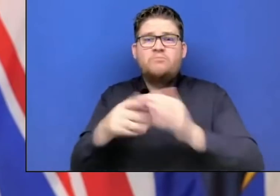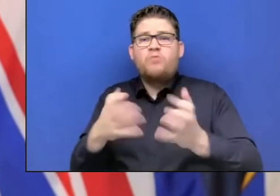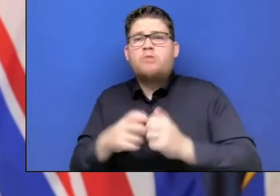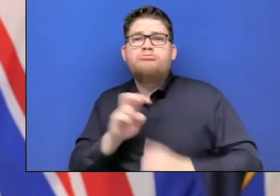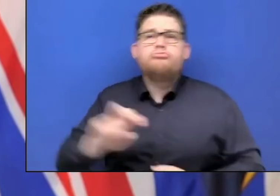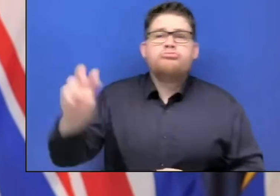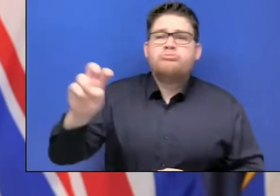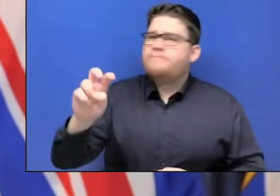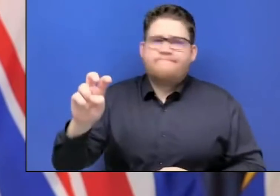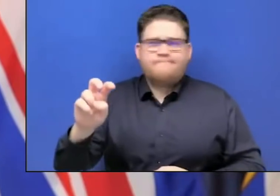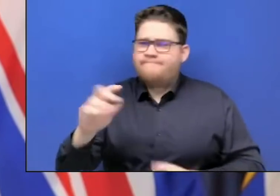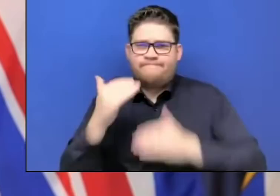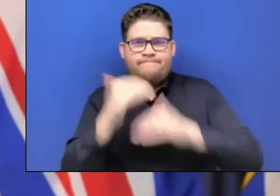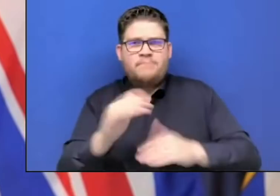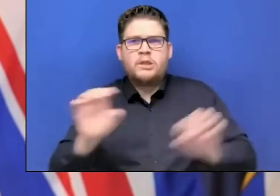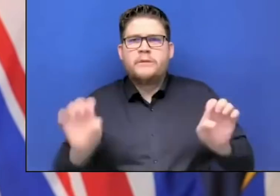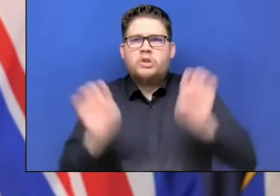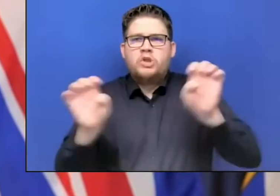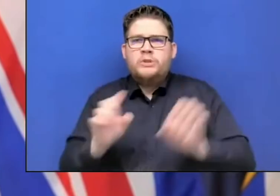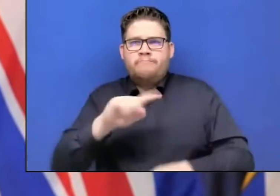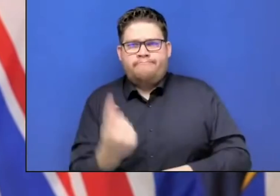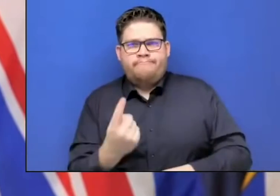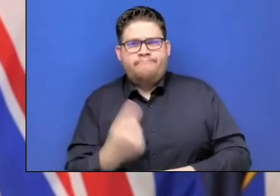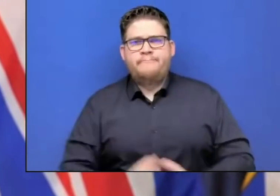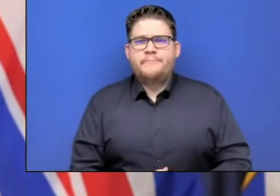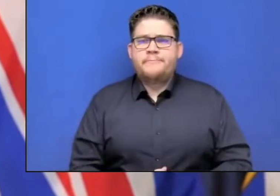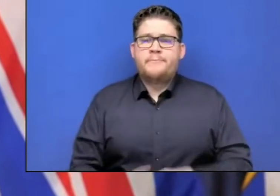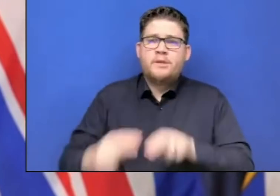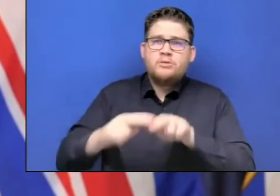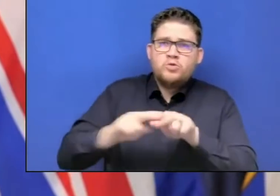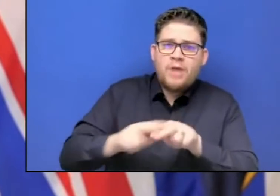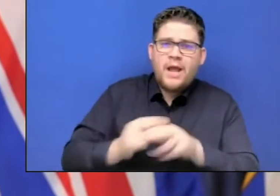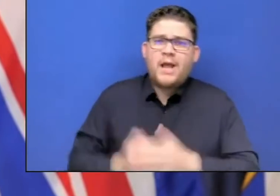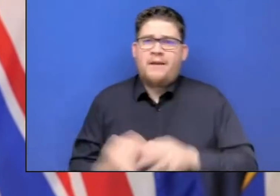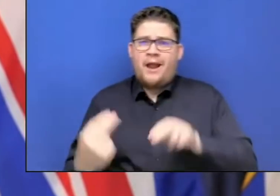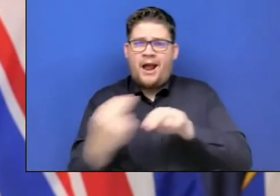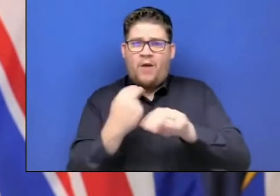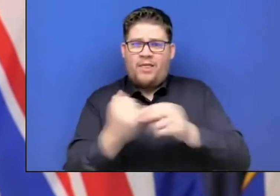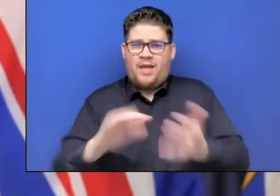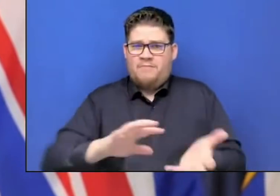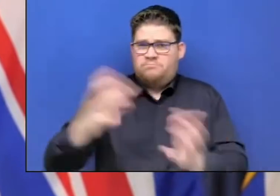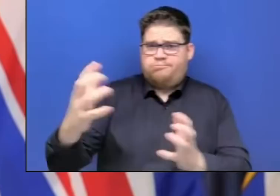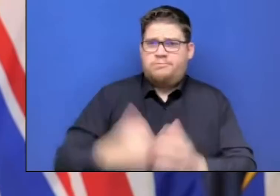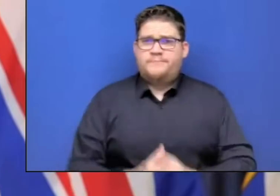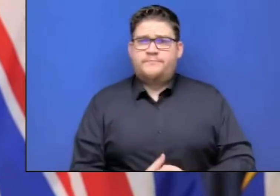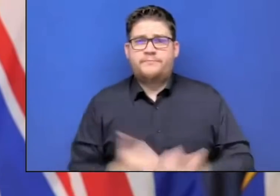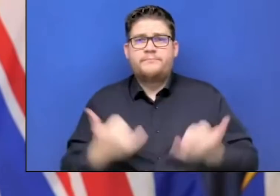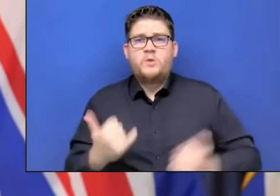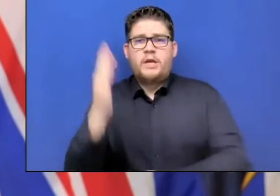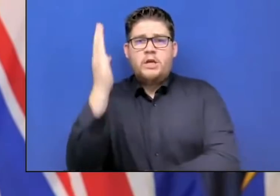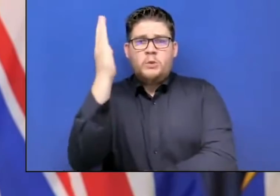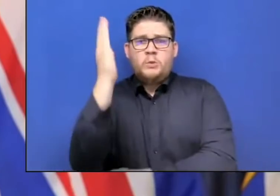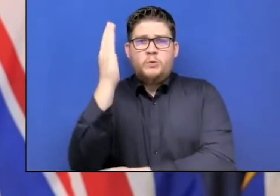strained supply lines are at risk of greater disruption. Therefore, as of noon today, the Government of BC is declaring a